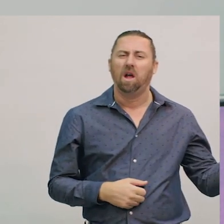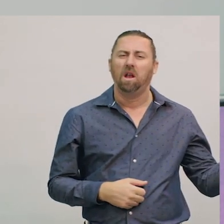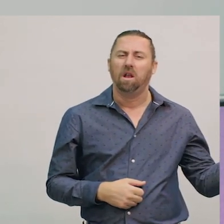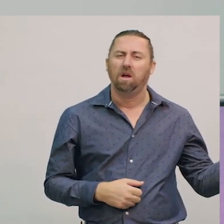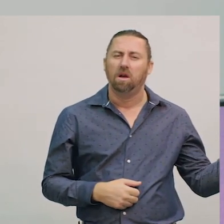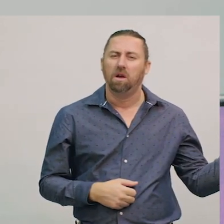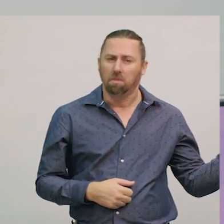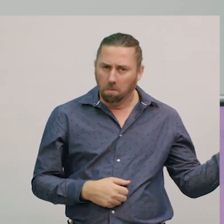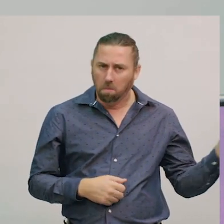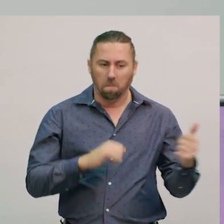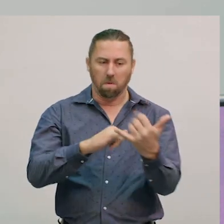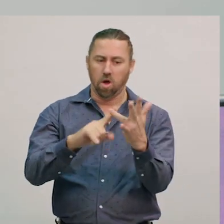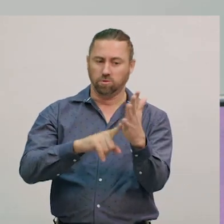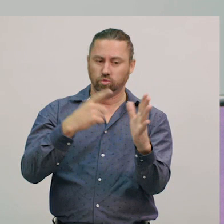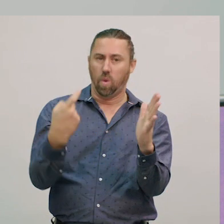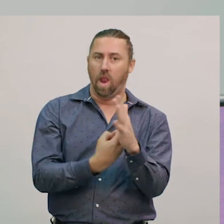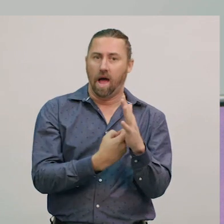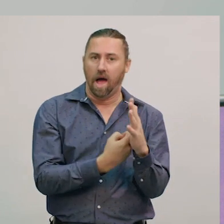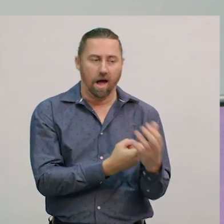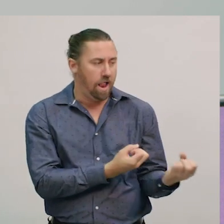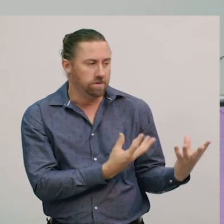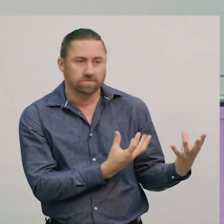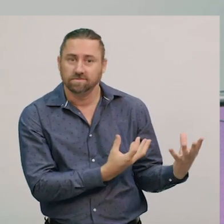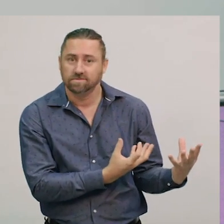is a set of solar lights